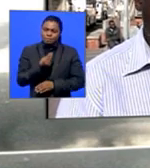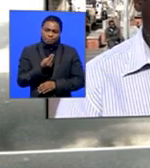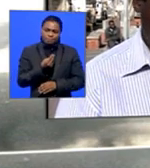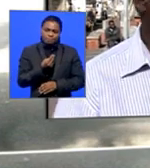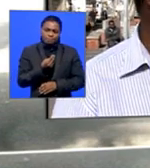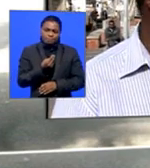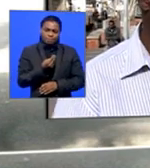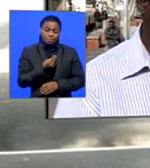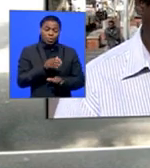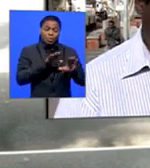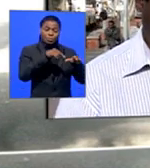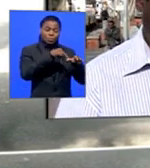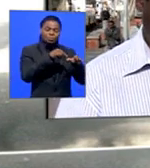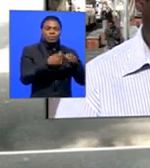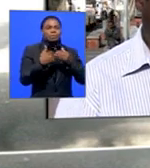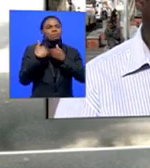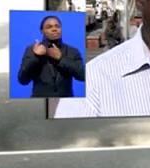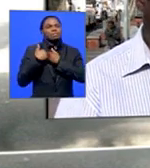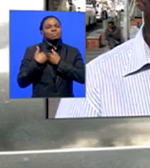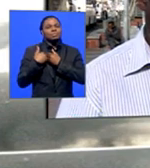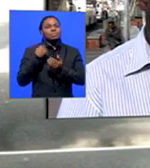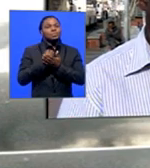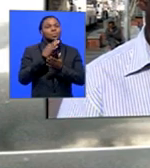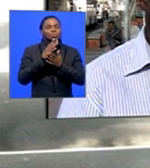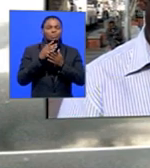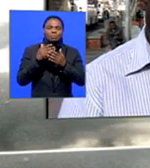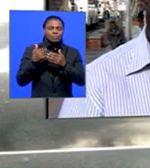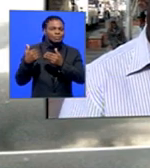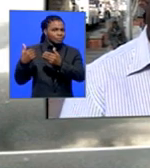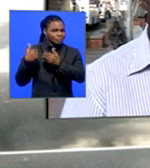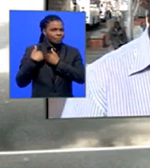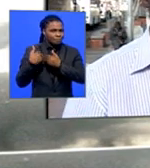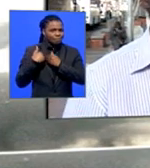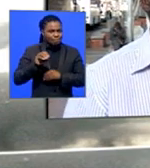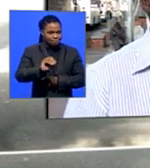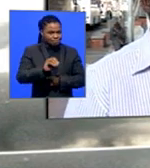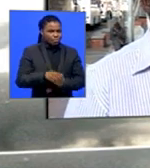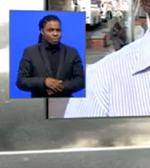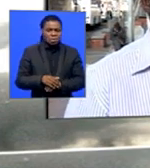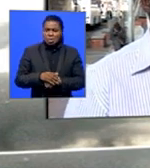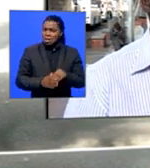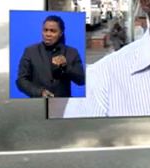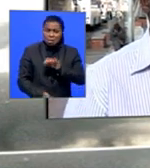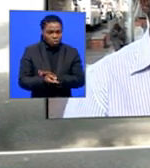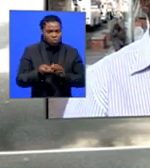is responsible for safety issues. We are ready for anything.